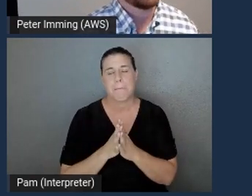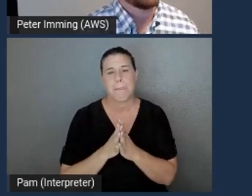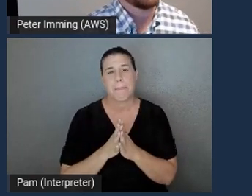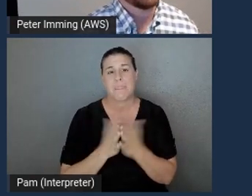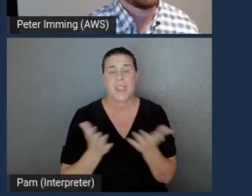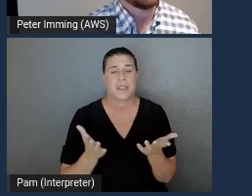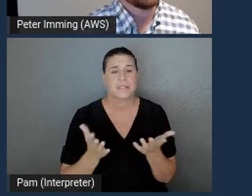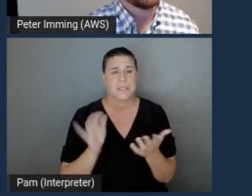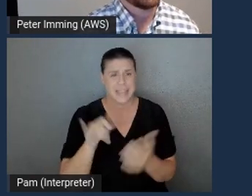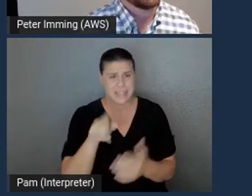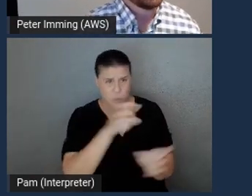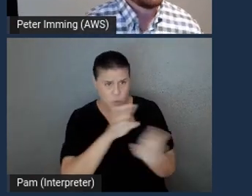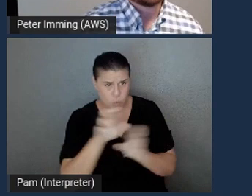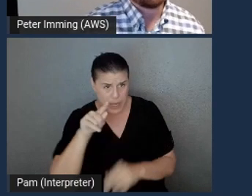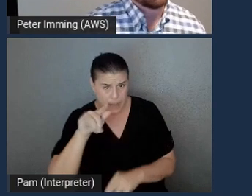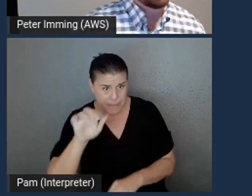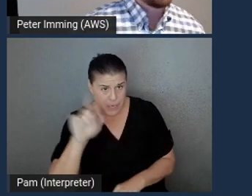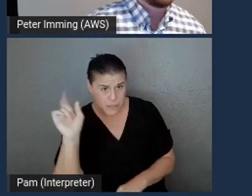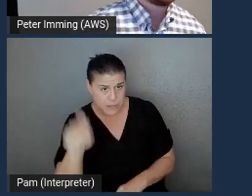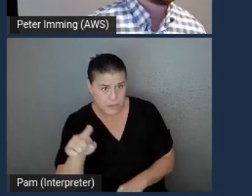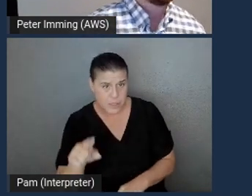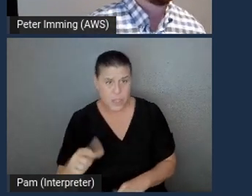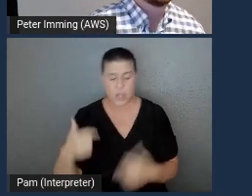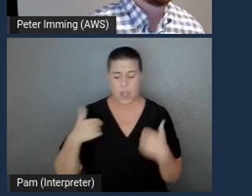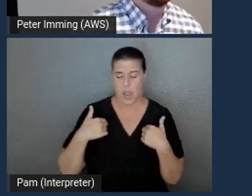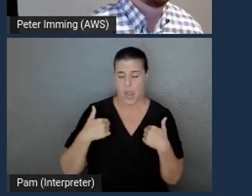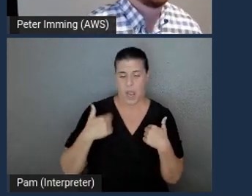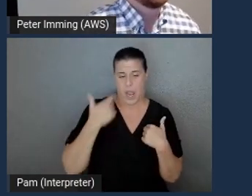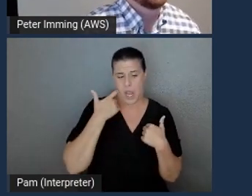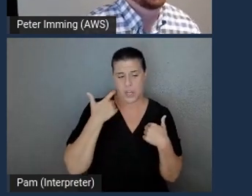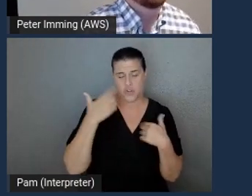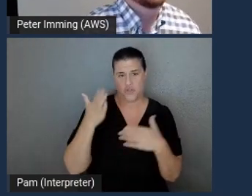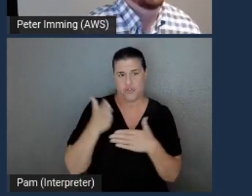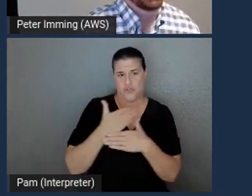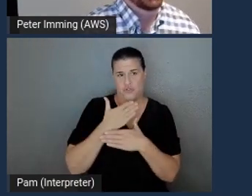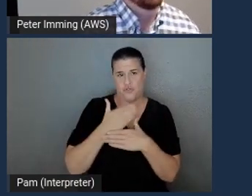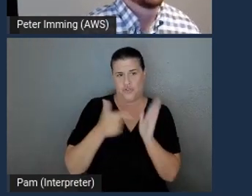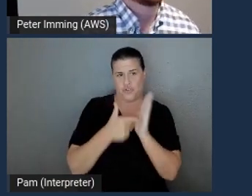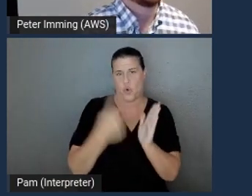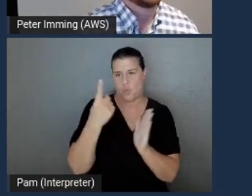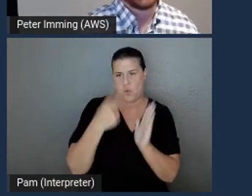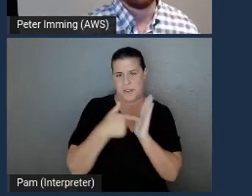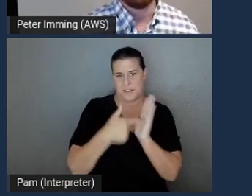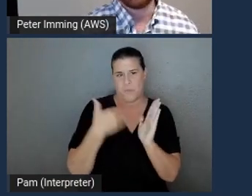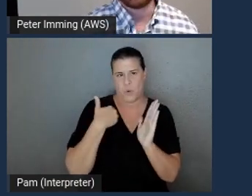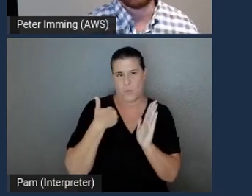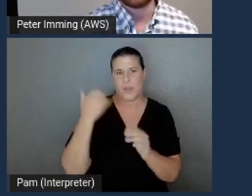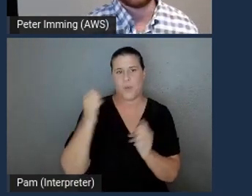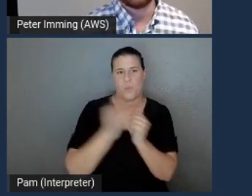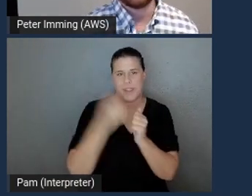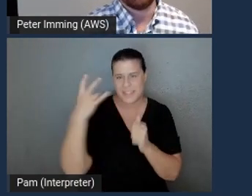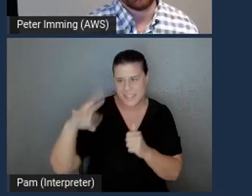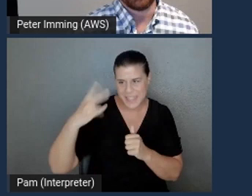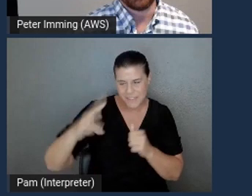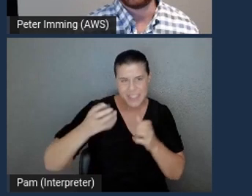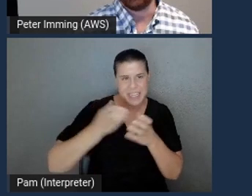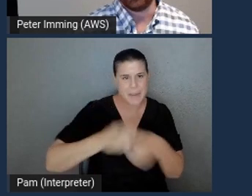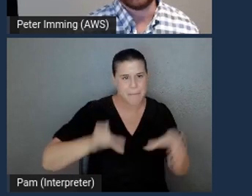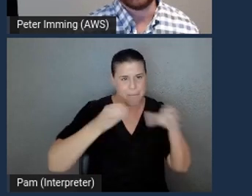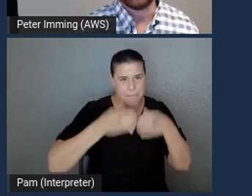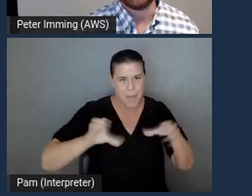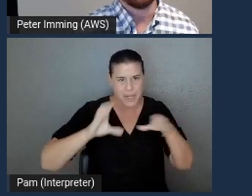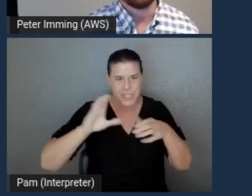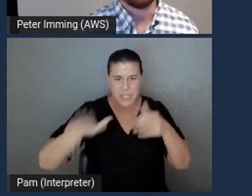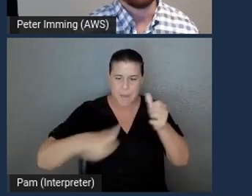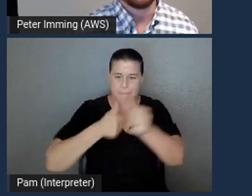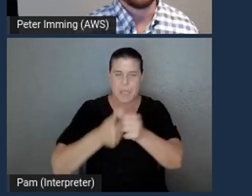Is this one ready, Pete? So I just showed one of the examples that we had with 17 buckets all behind this